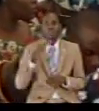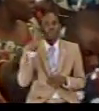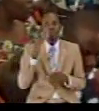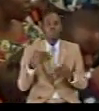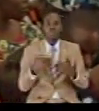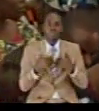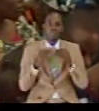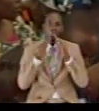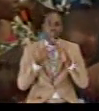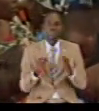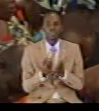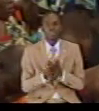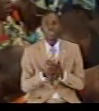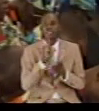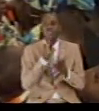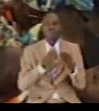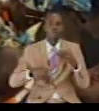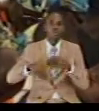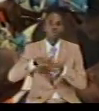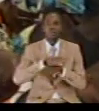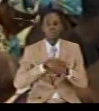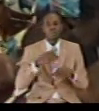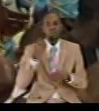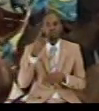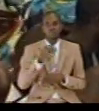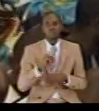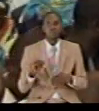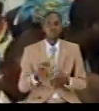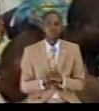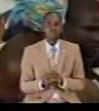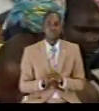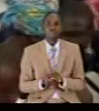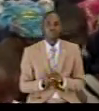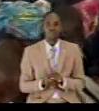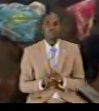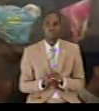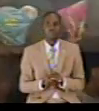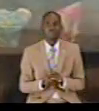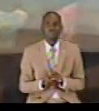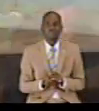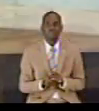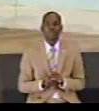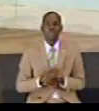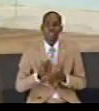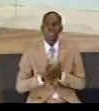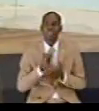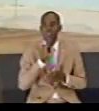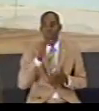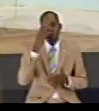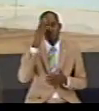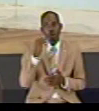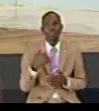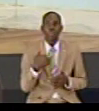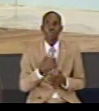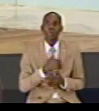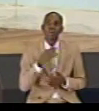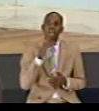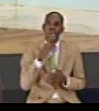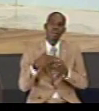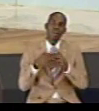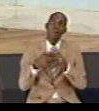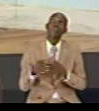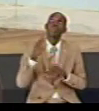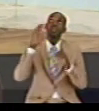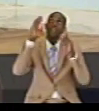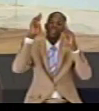passes understanding in Jesus' name. That's why we're panting after him. That's why we're seeking